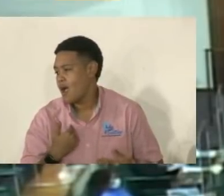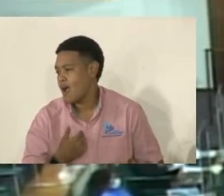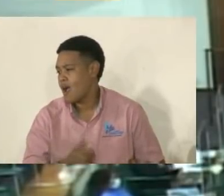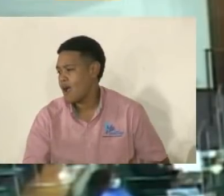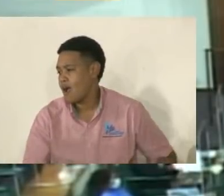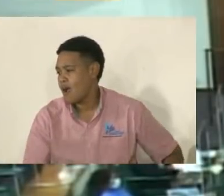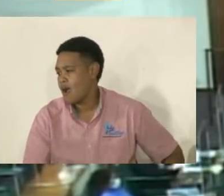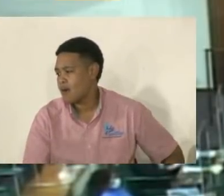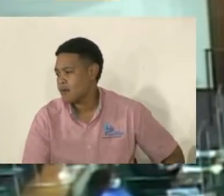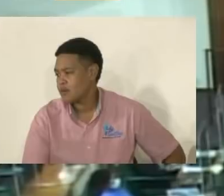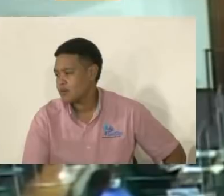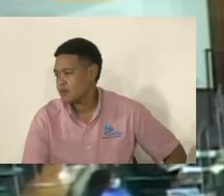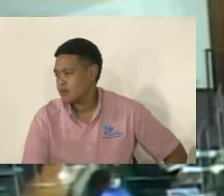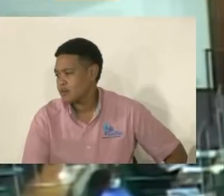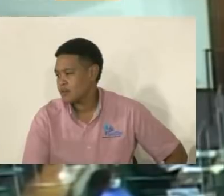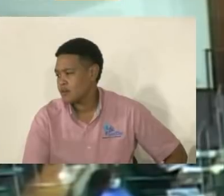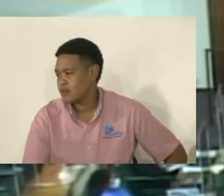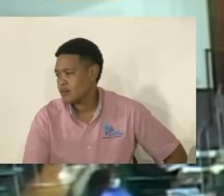this